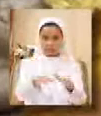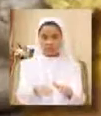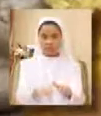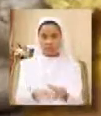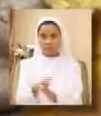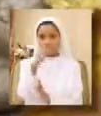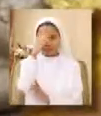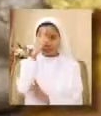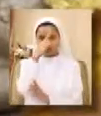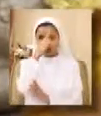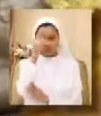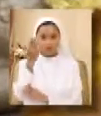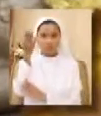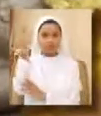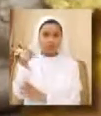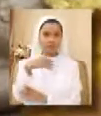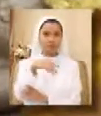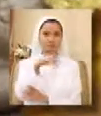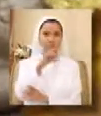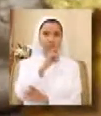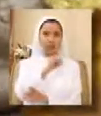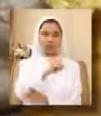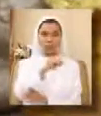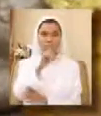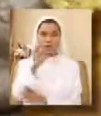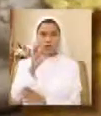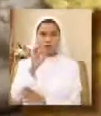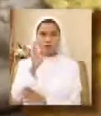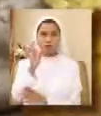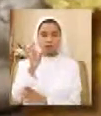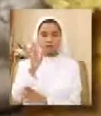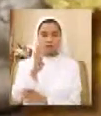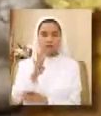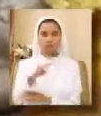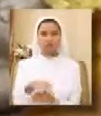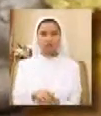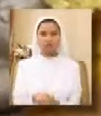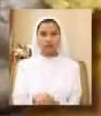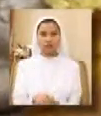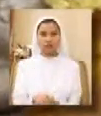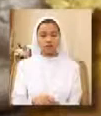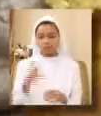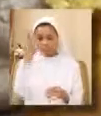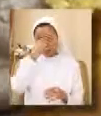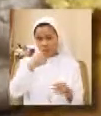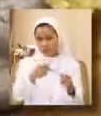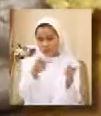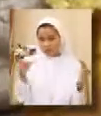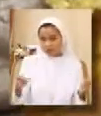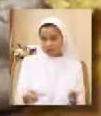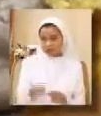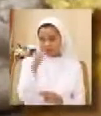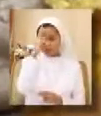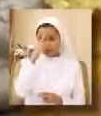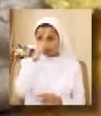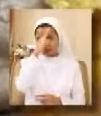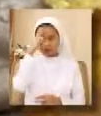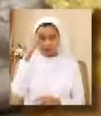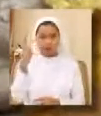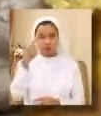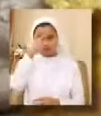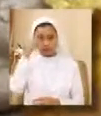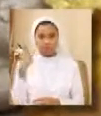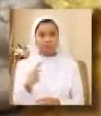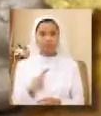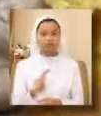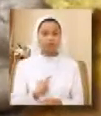kong ang Roma. Oo. No? Eh, napakagandang lugar. Siyempre, yung Vatican. You know? Iba talaga yung St. Peter's Basilica eh. Yung mother ng